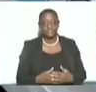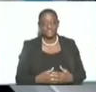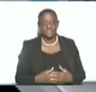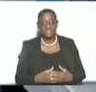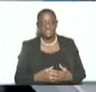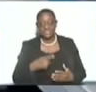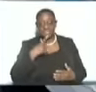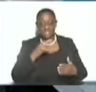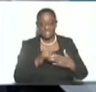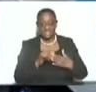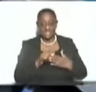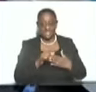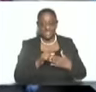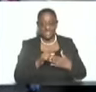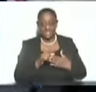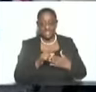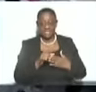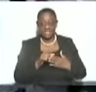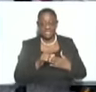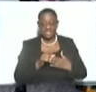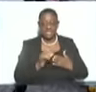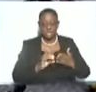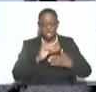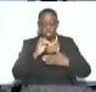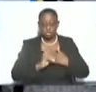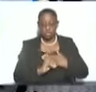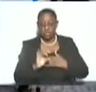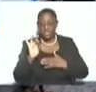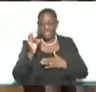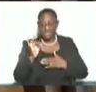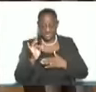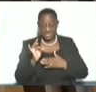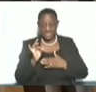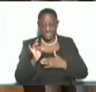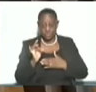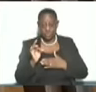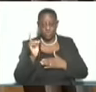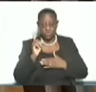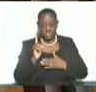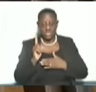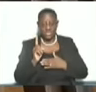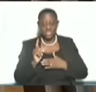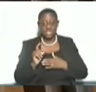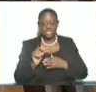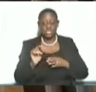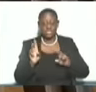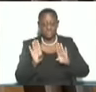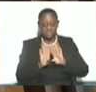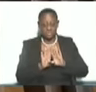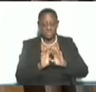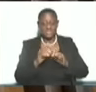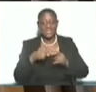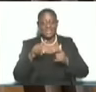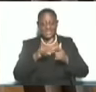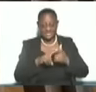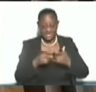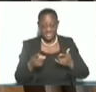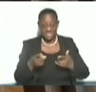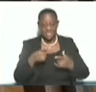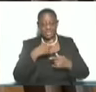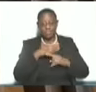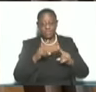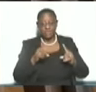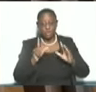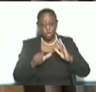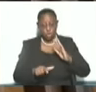would stand in adjournment until October 18th at 10 a.m. It is expected to be an active and rigorous legislative session ahead for the